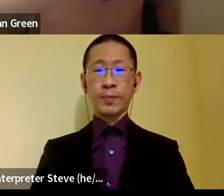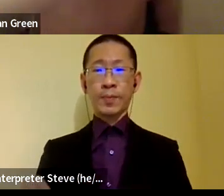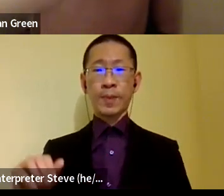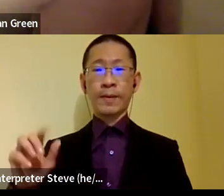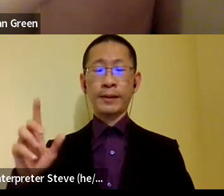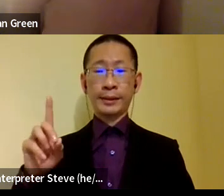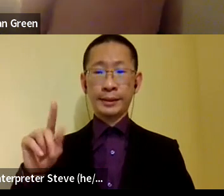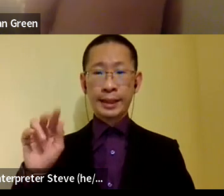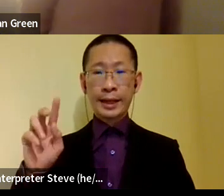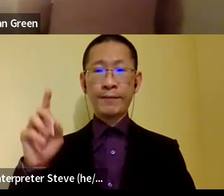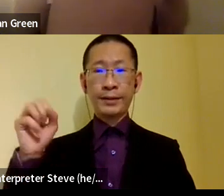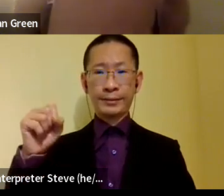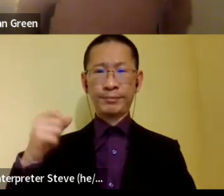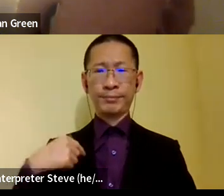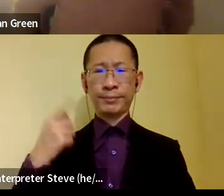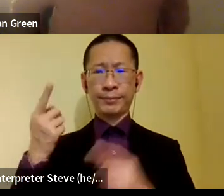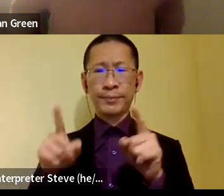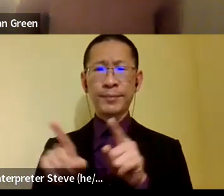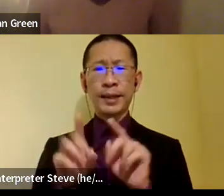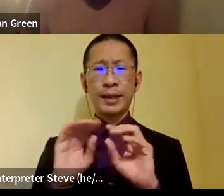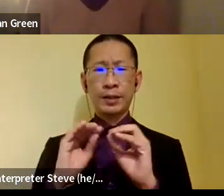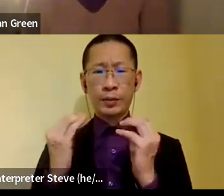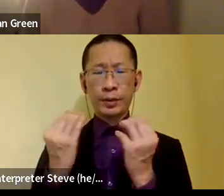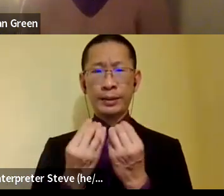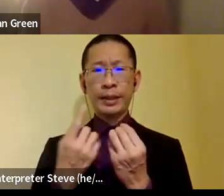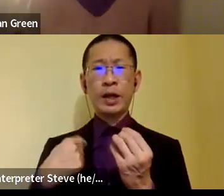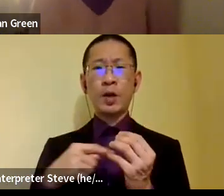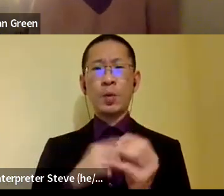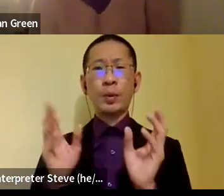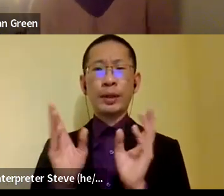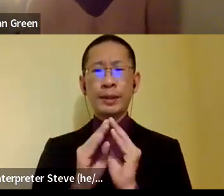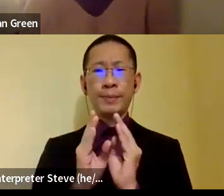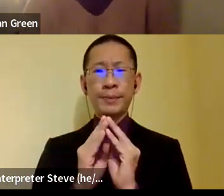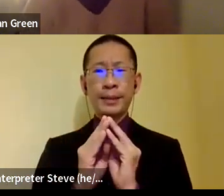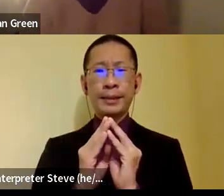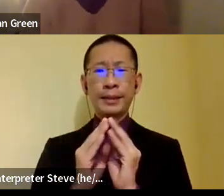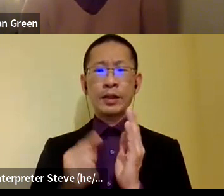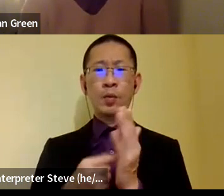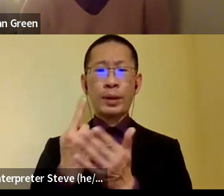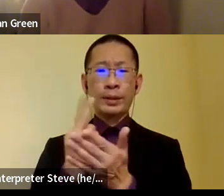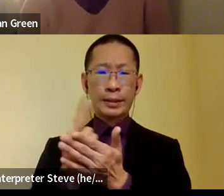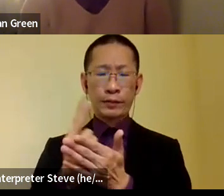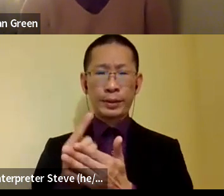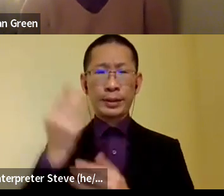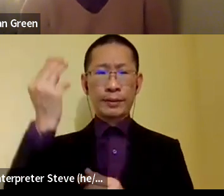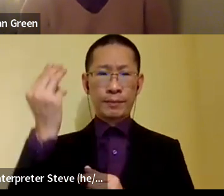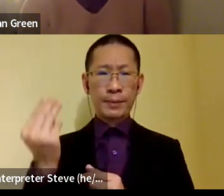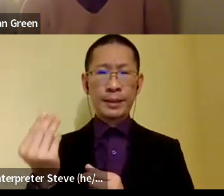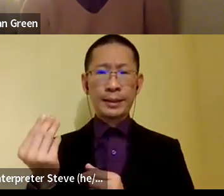Yeah, definitely. I would say similar. You know, as an organization, we meet once a week on